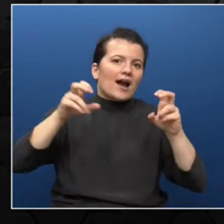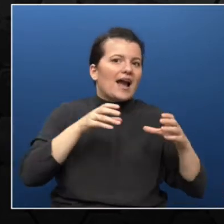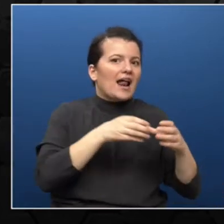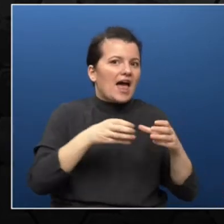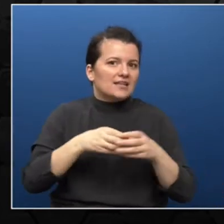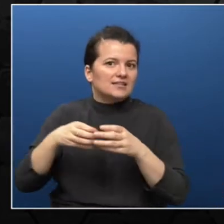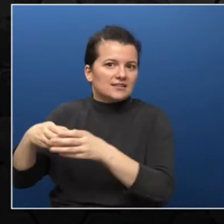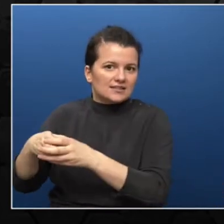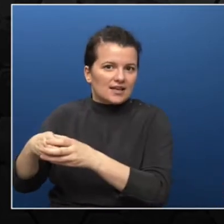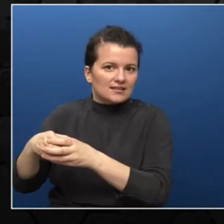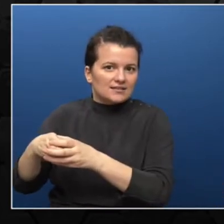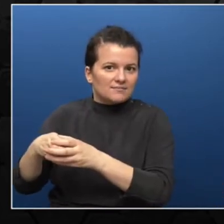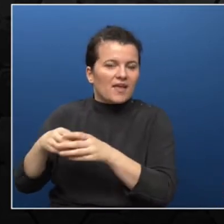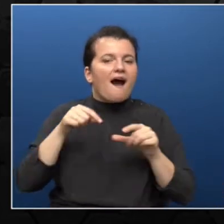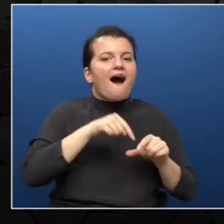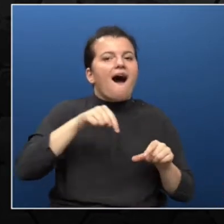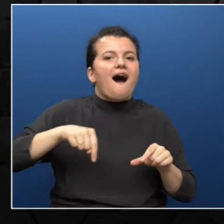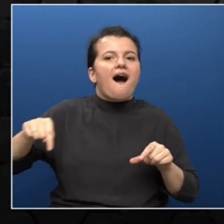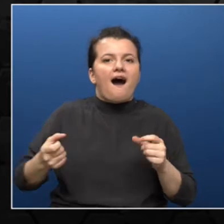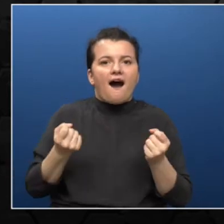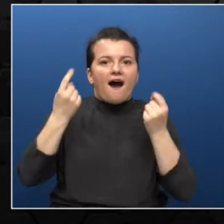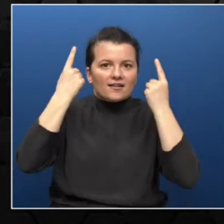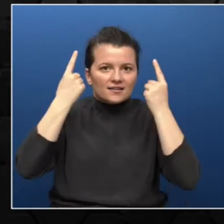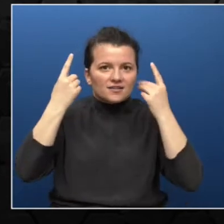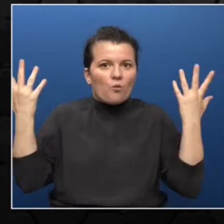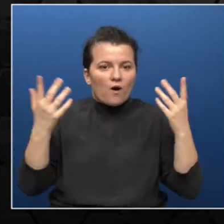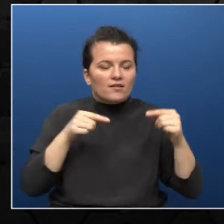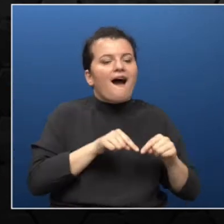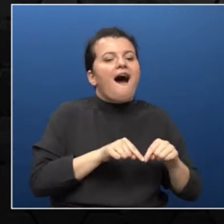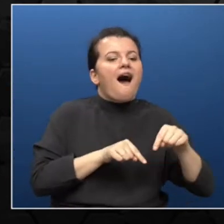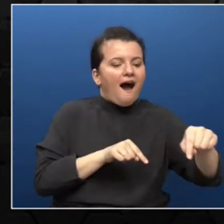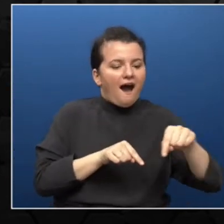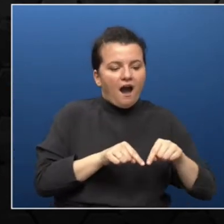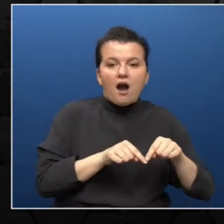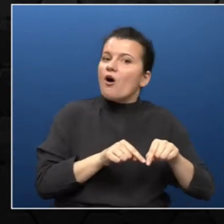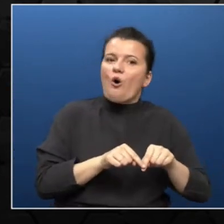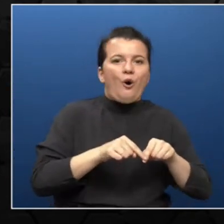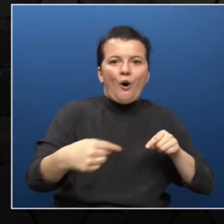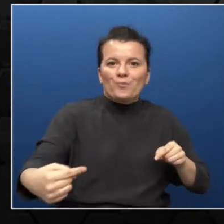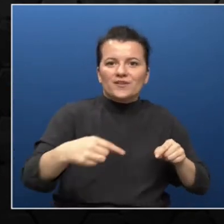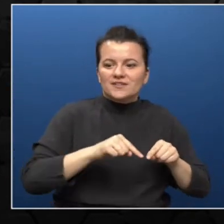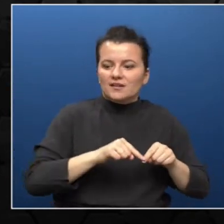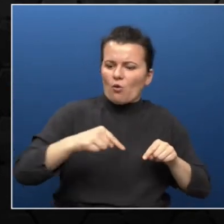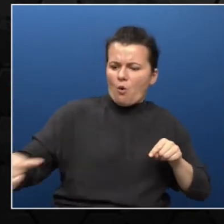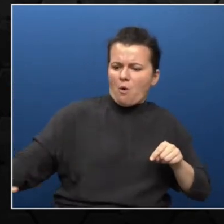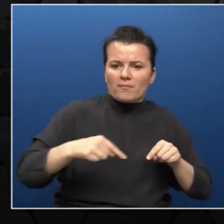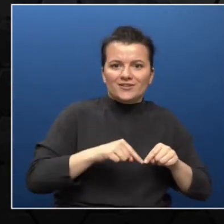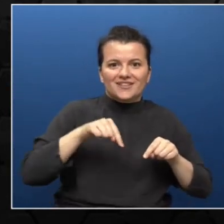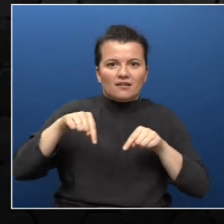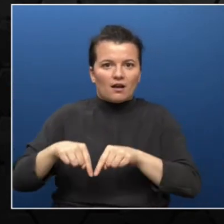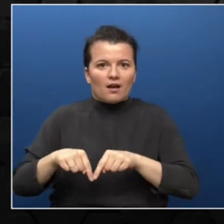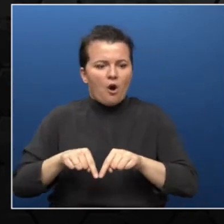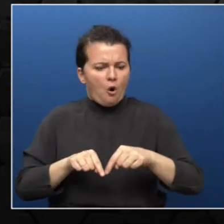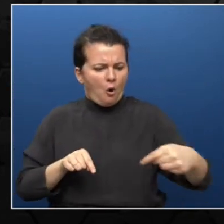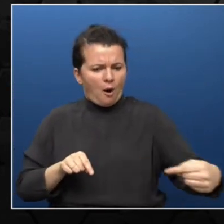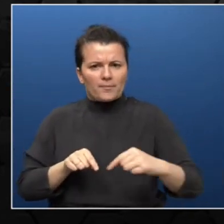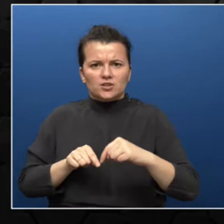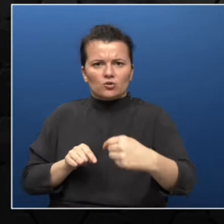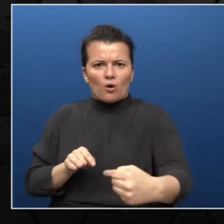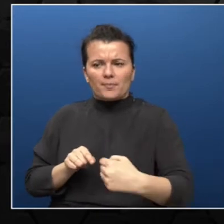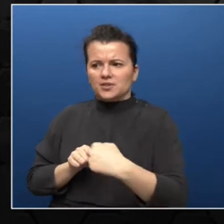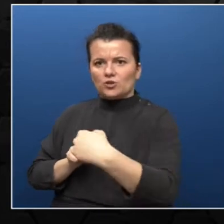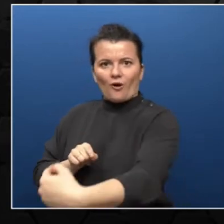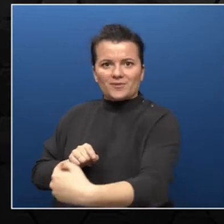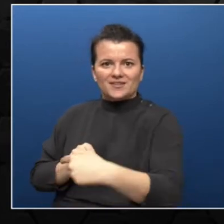with negligible amount of difference in the mean after each iteration. This is the k-means clustering. So we apply this here,